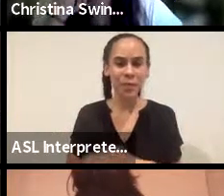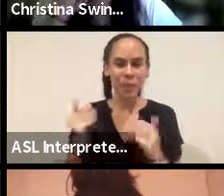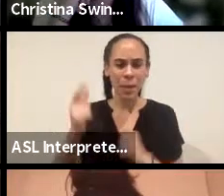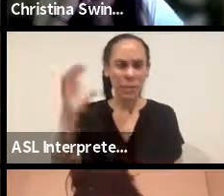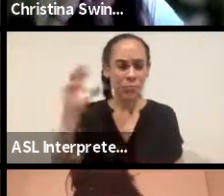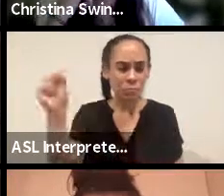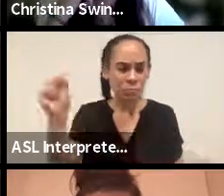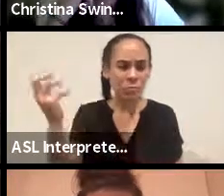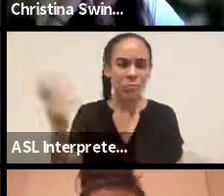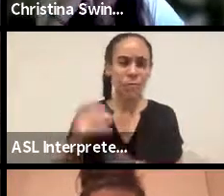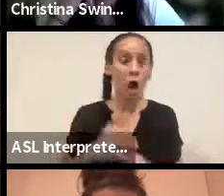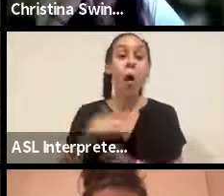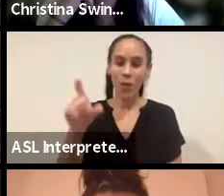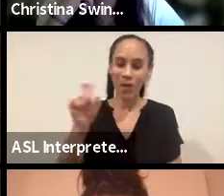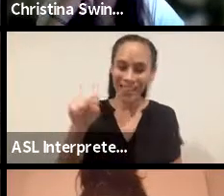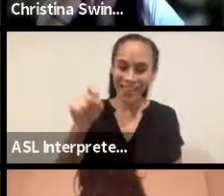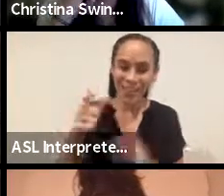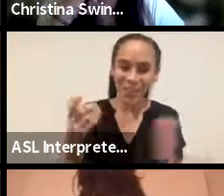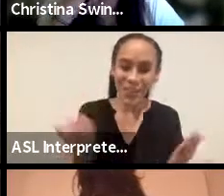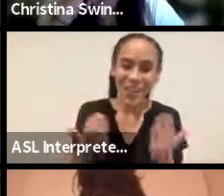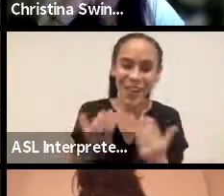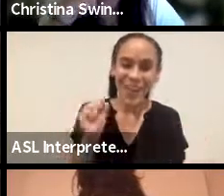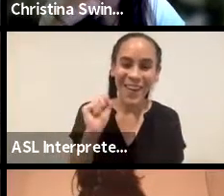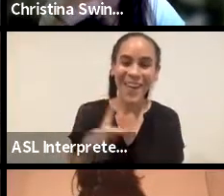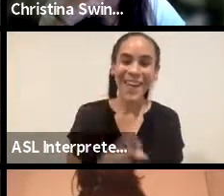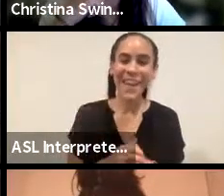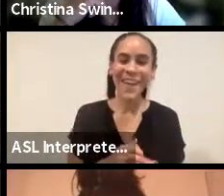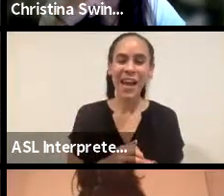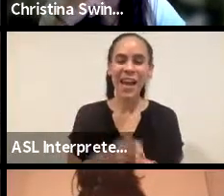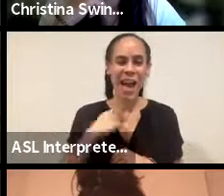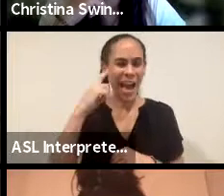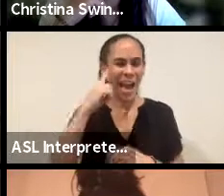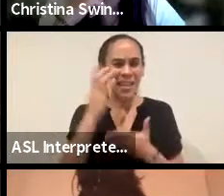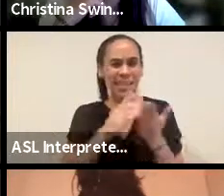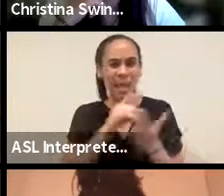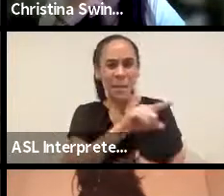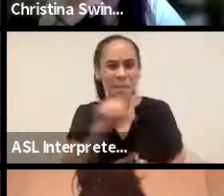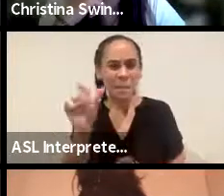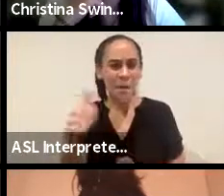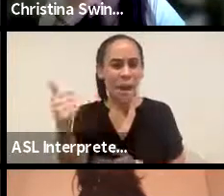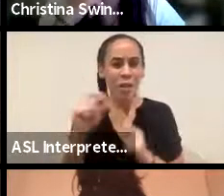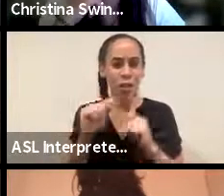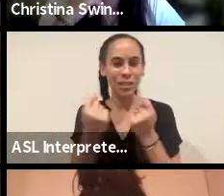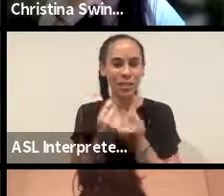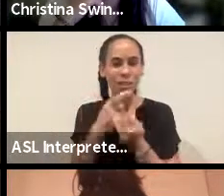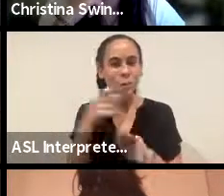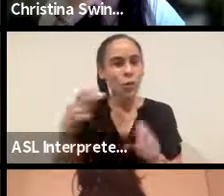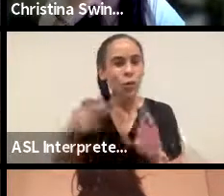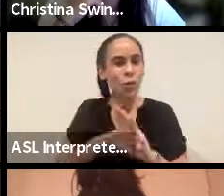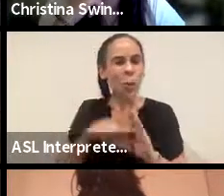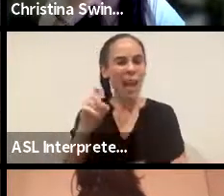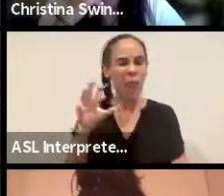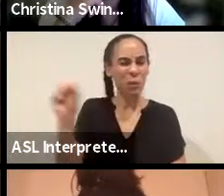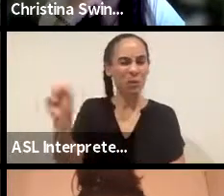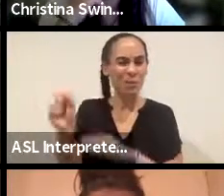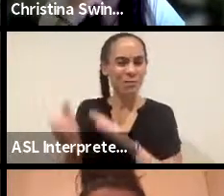left, and we had some. Oh yeah, there you are. You are here, and I think we had some other team members that came and had to leave, but